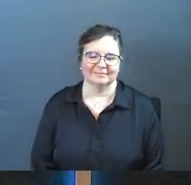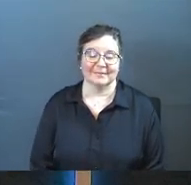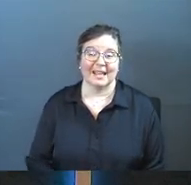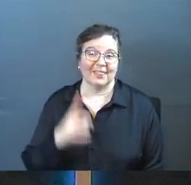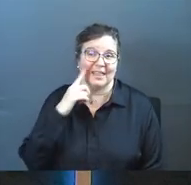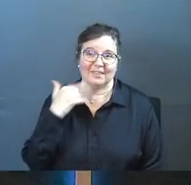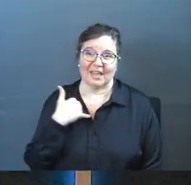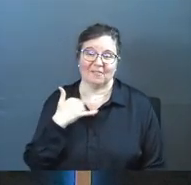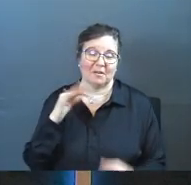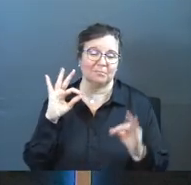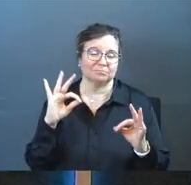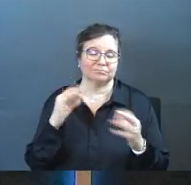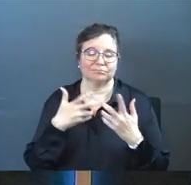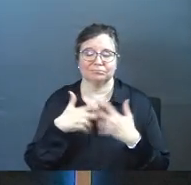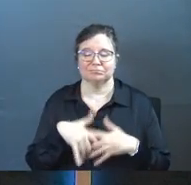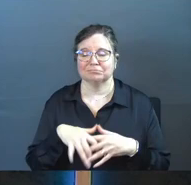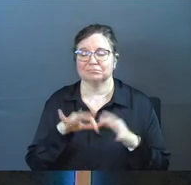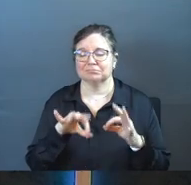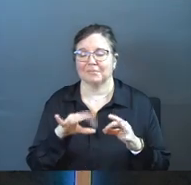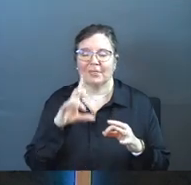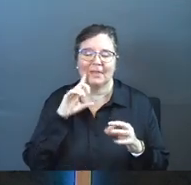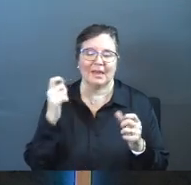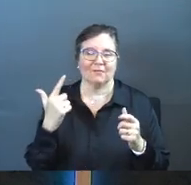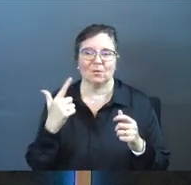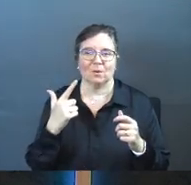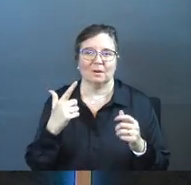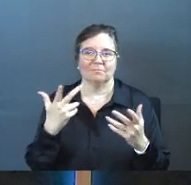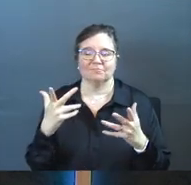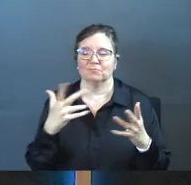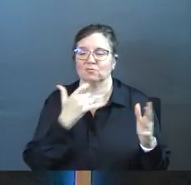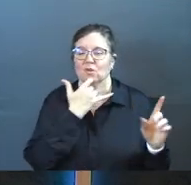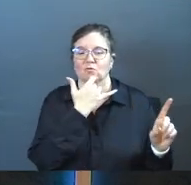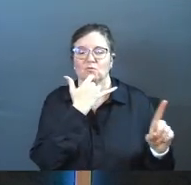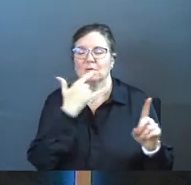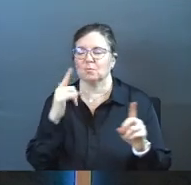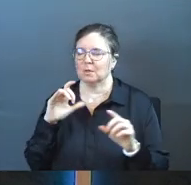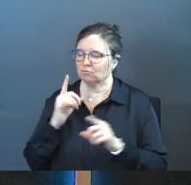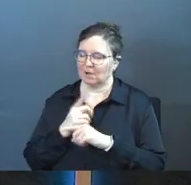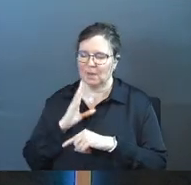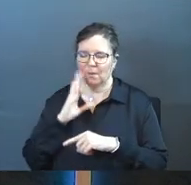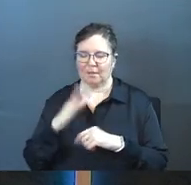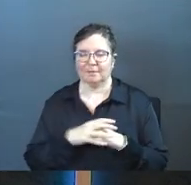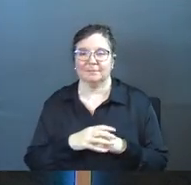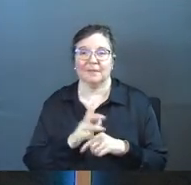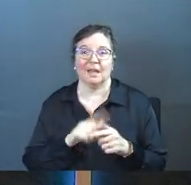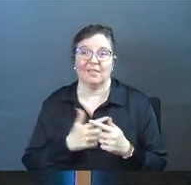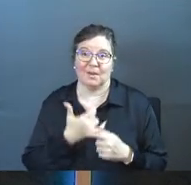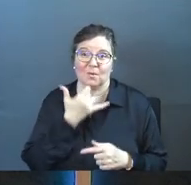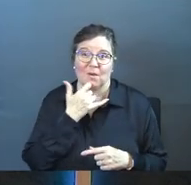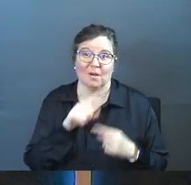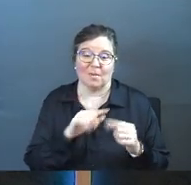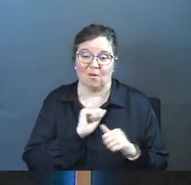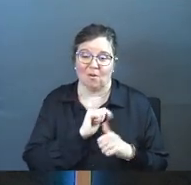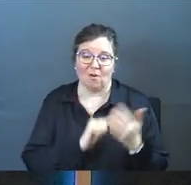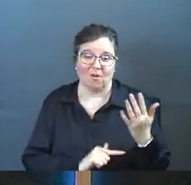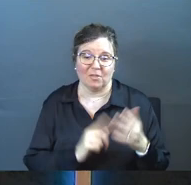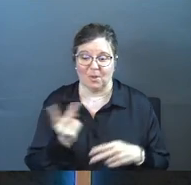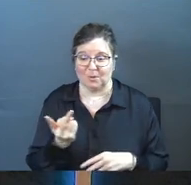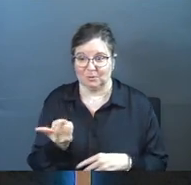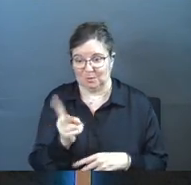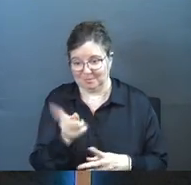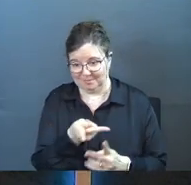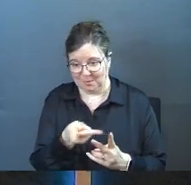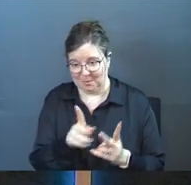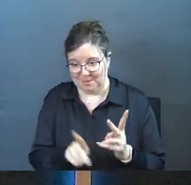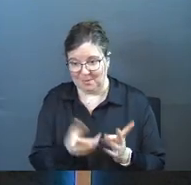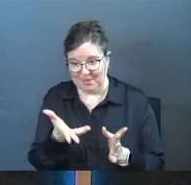And they think they've got it all together. And they think everybody else has done this wrong and we're going to do it right. And they're wrong about all of it, those two people. They